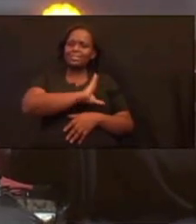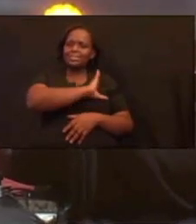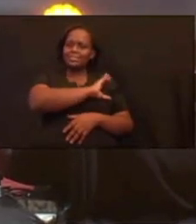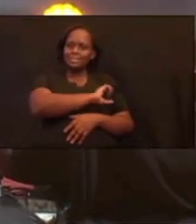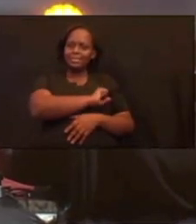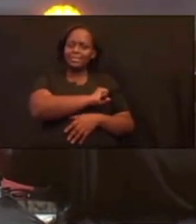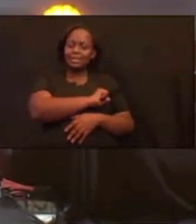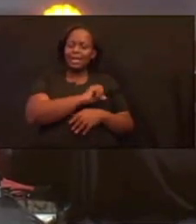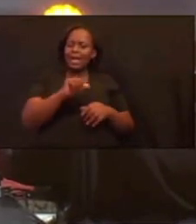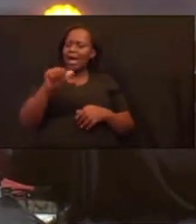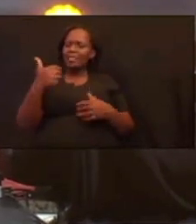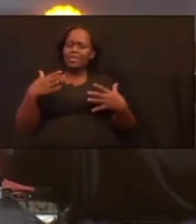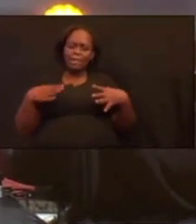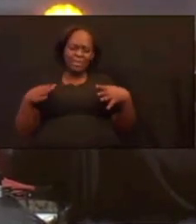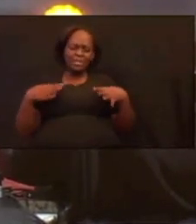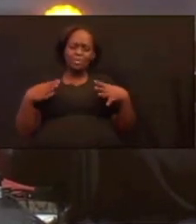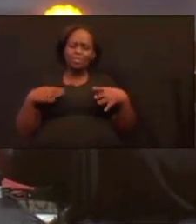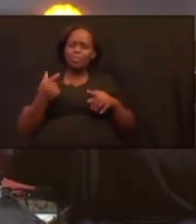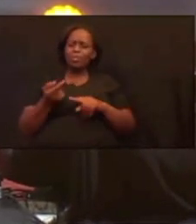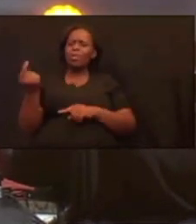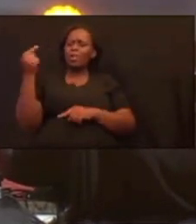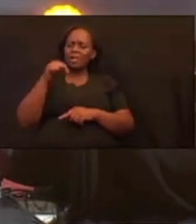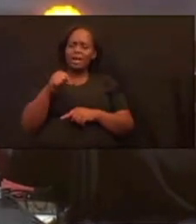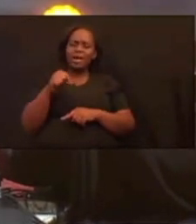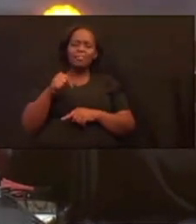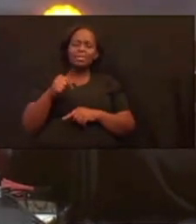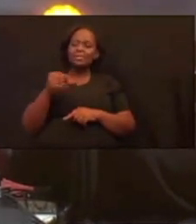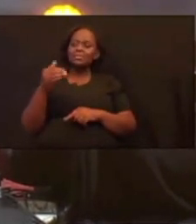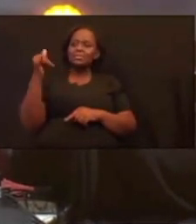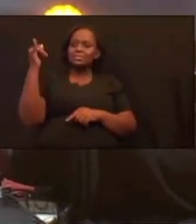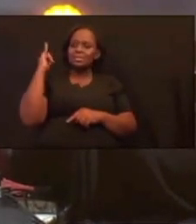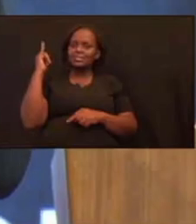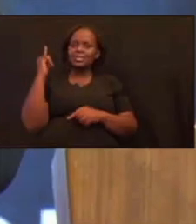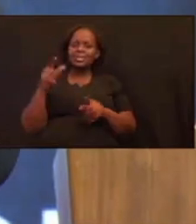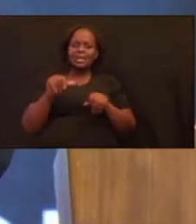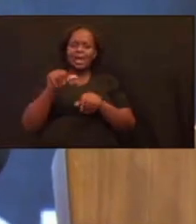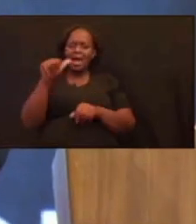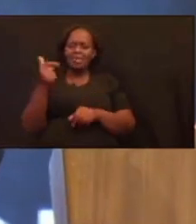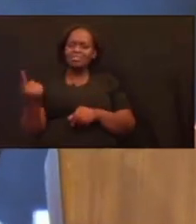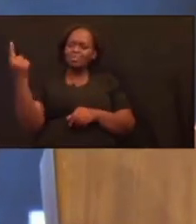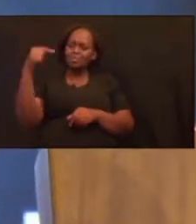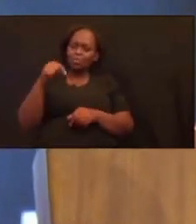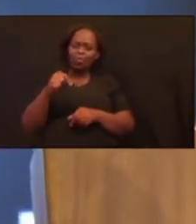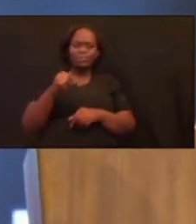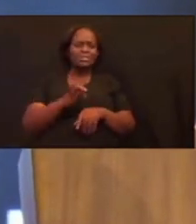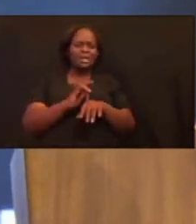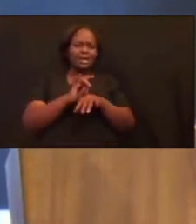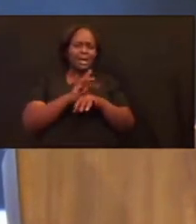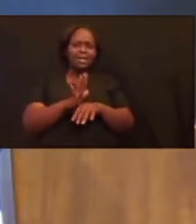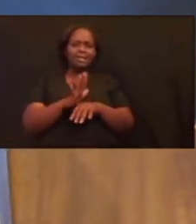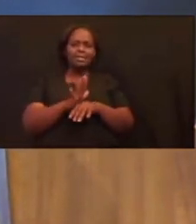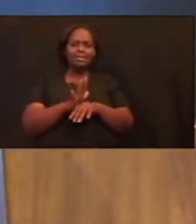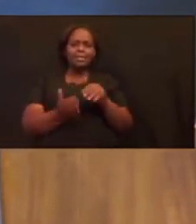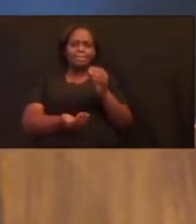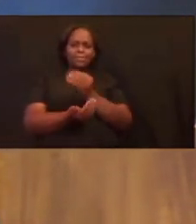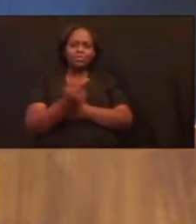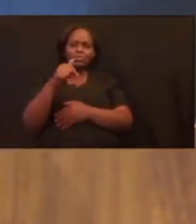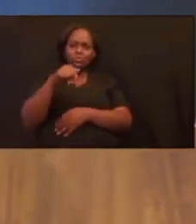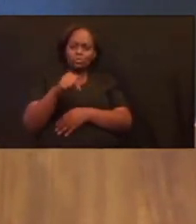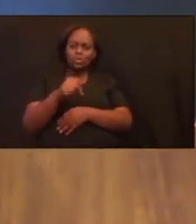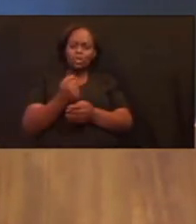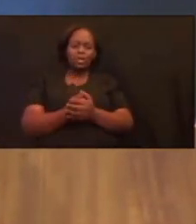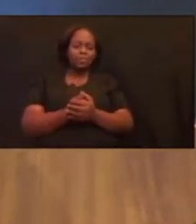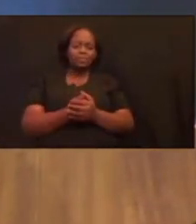Some of you have been here since yesterday. Some of you since morning. You've not even gone anywhere. You remind me